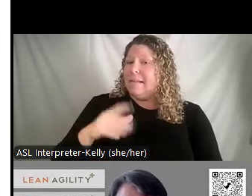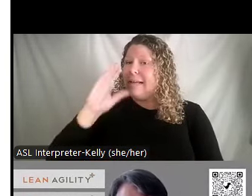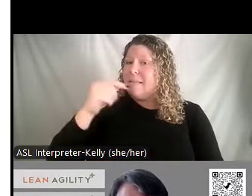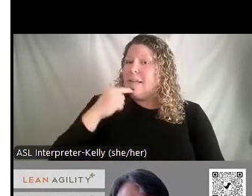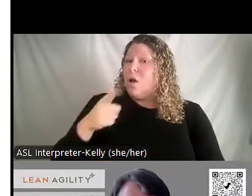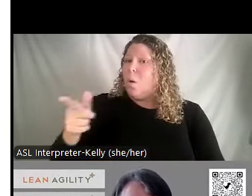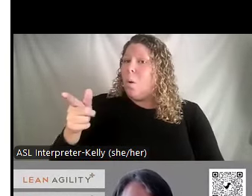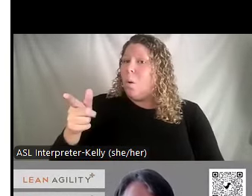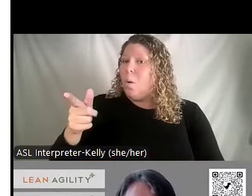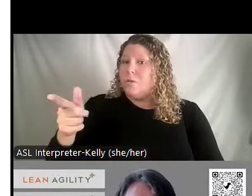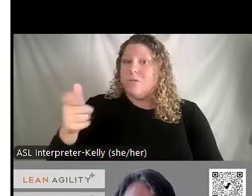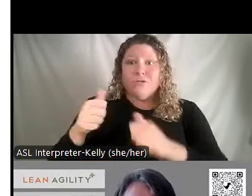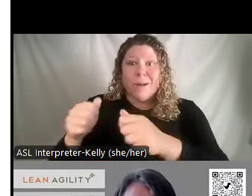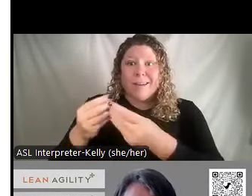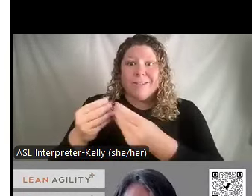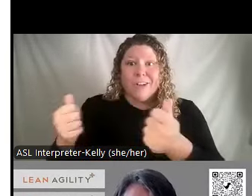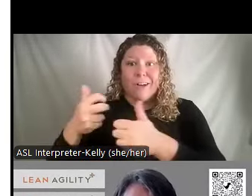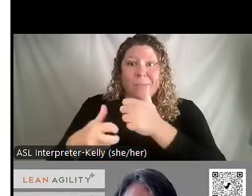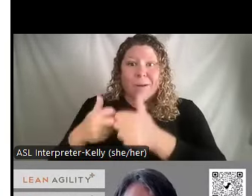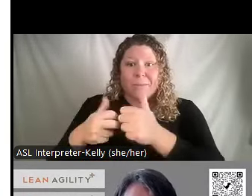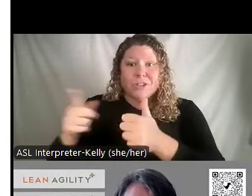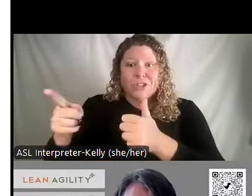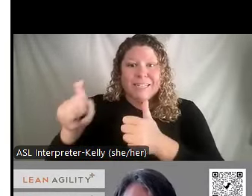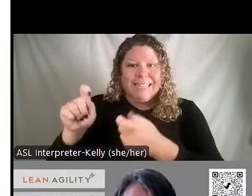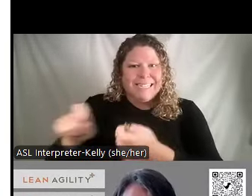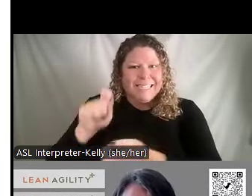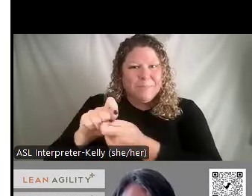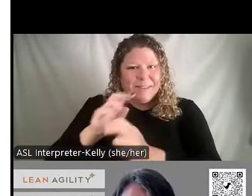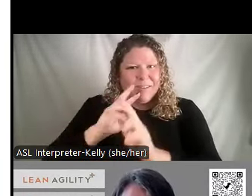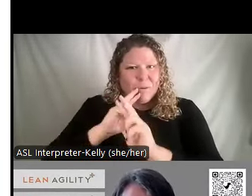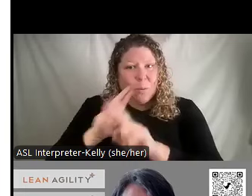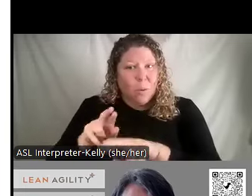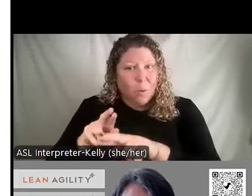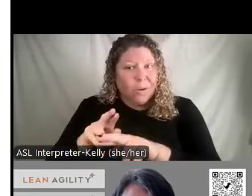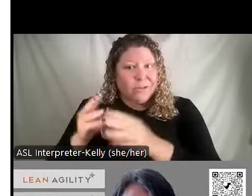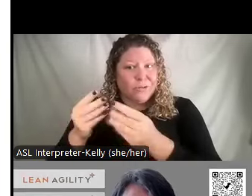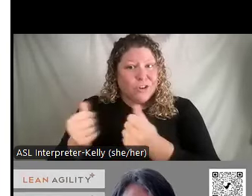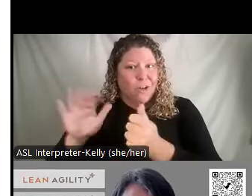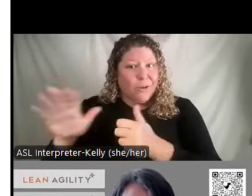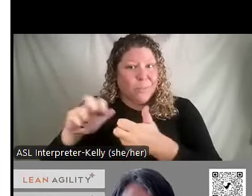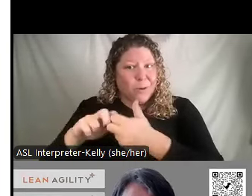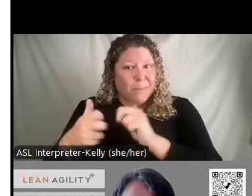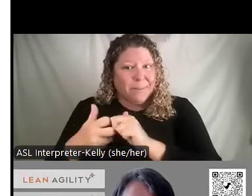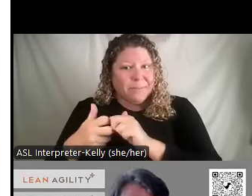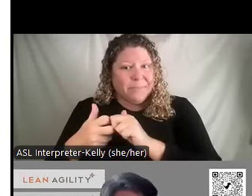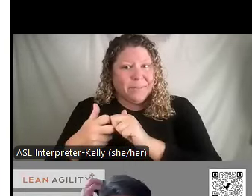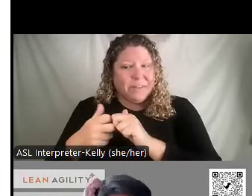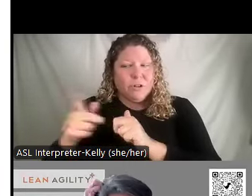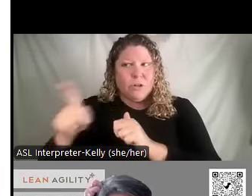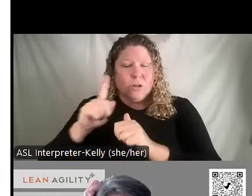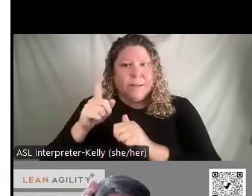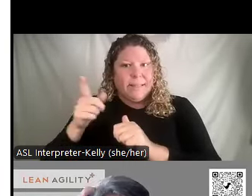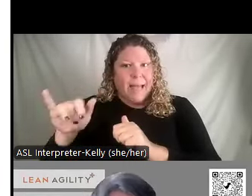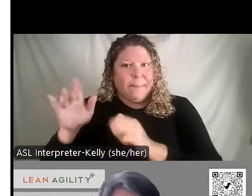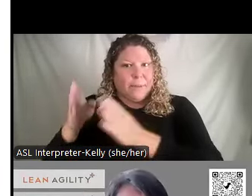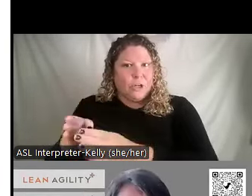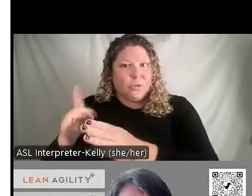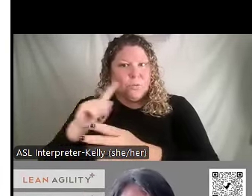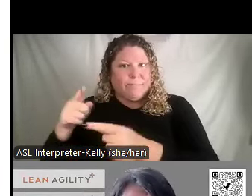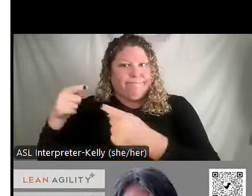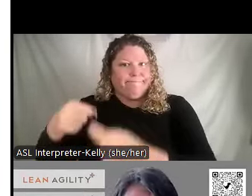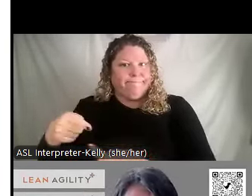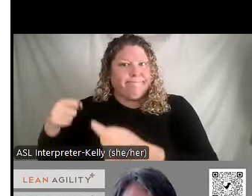a problem and needed a very specific report in order to solve a problem. She was having a really difficult time solving this